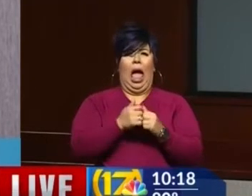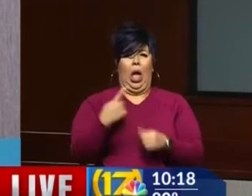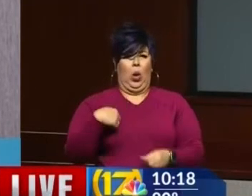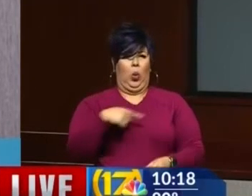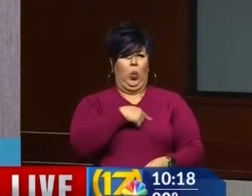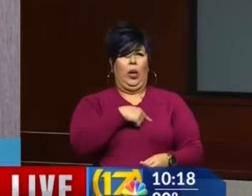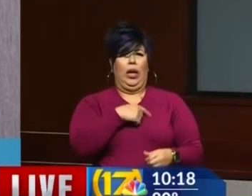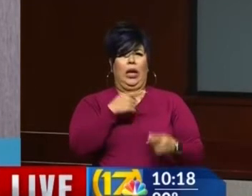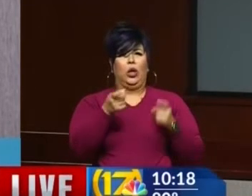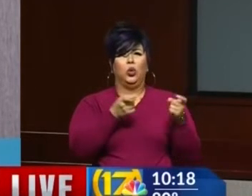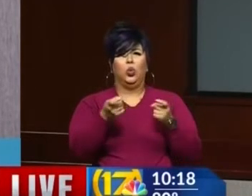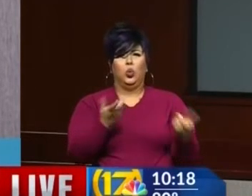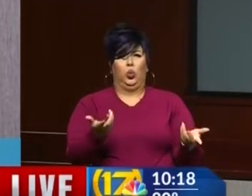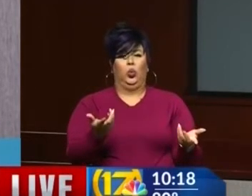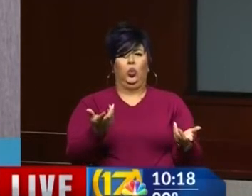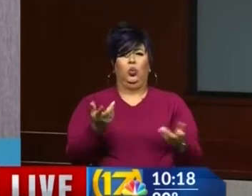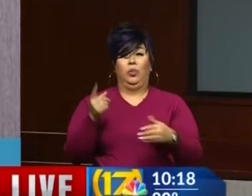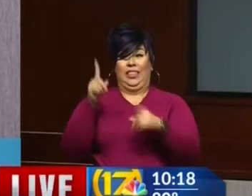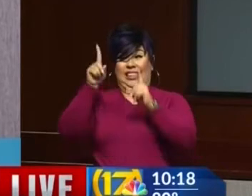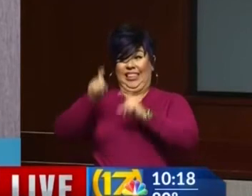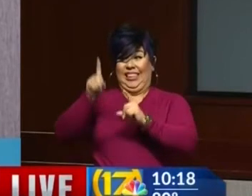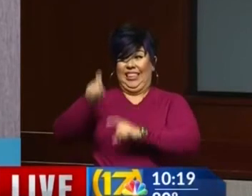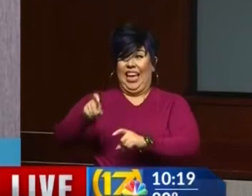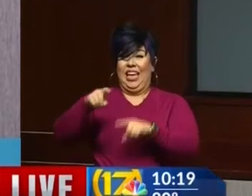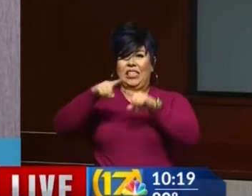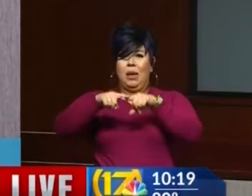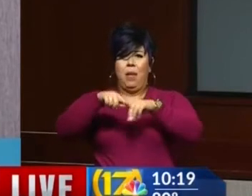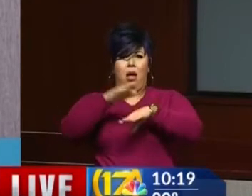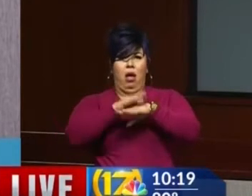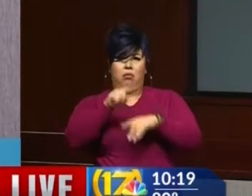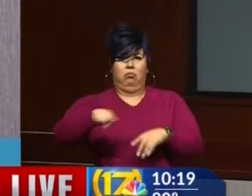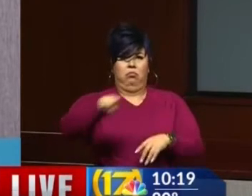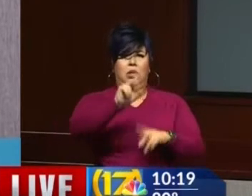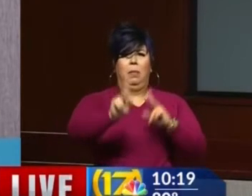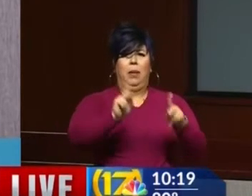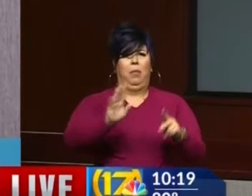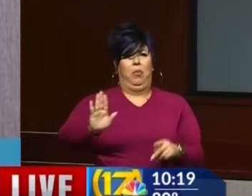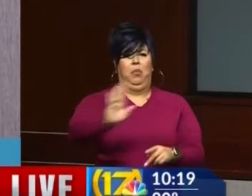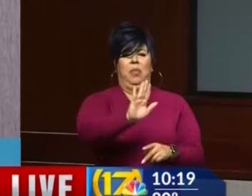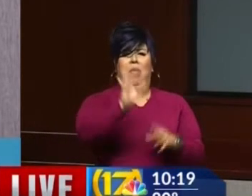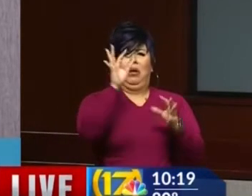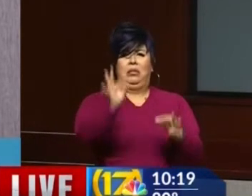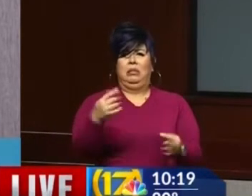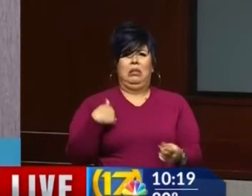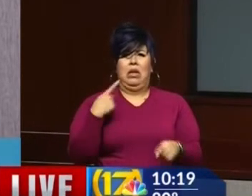over voluntary and individual decision making related to testing for COVID-19.